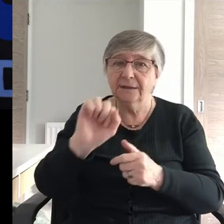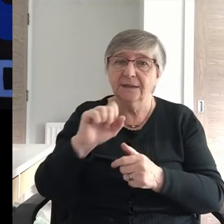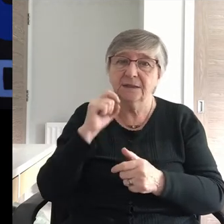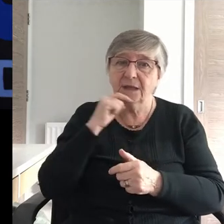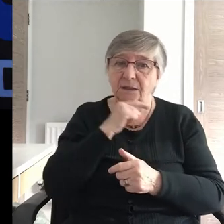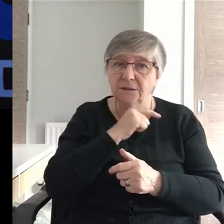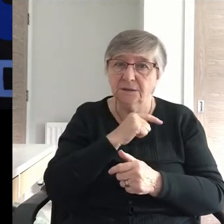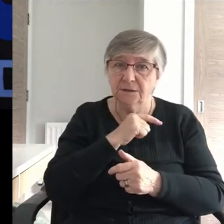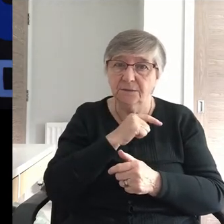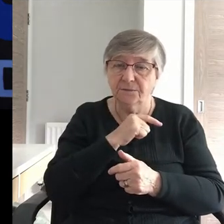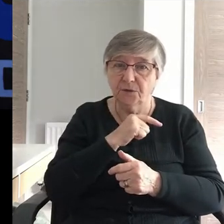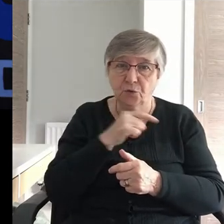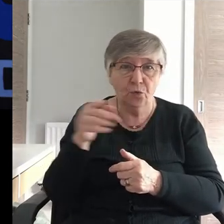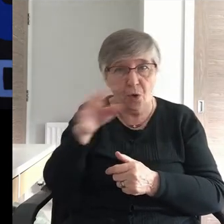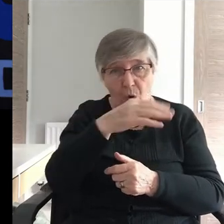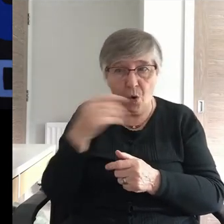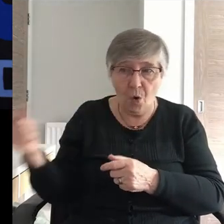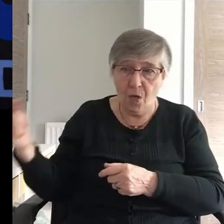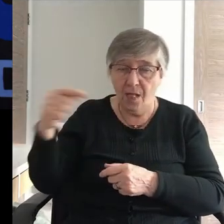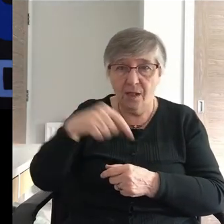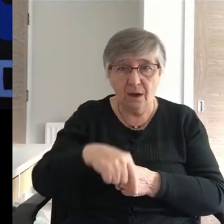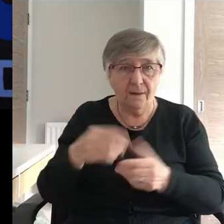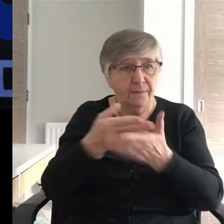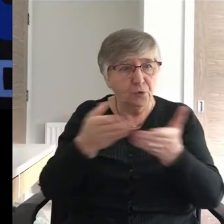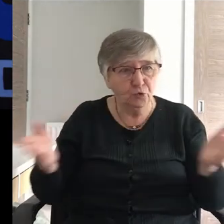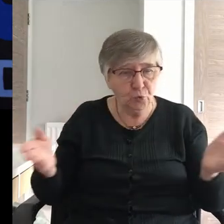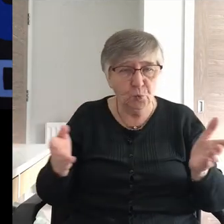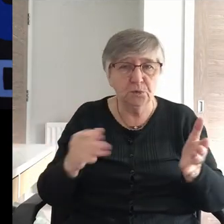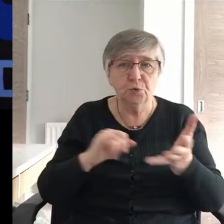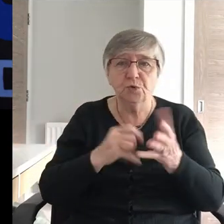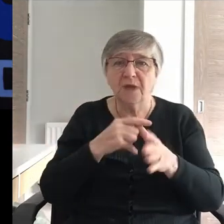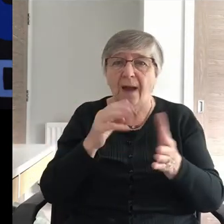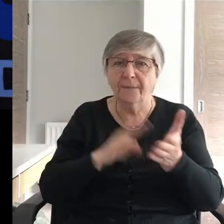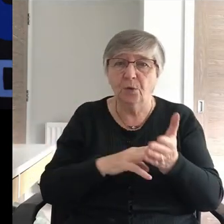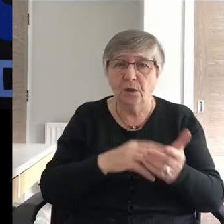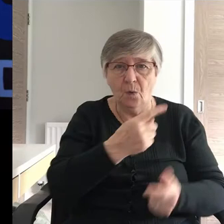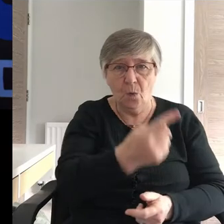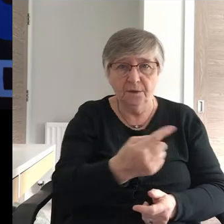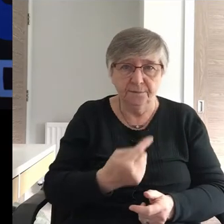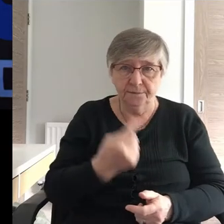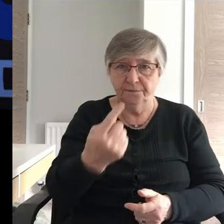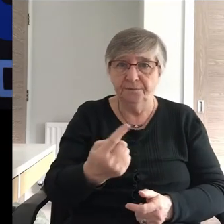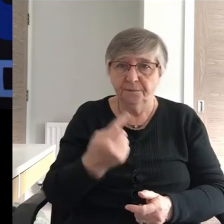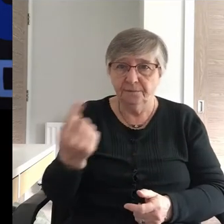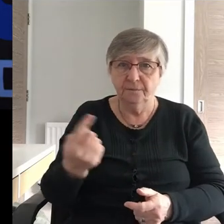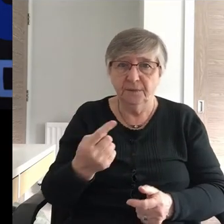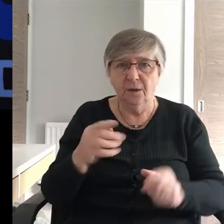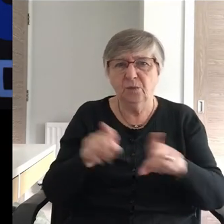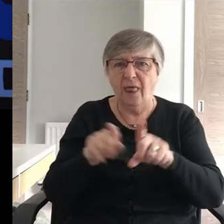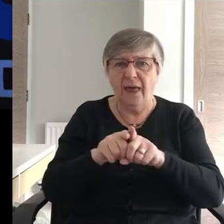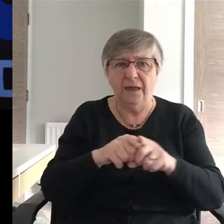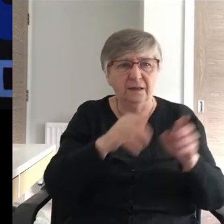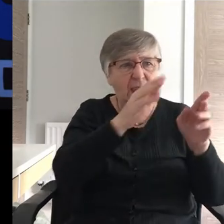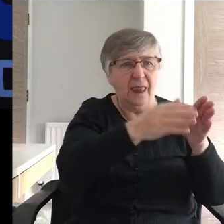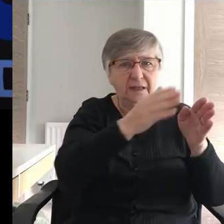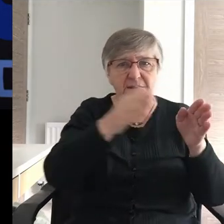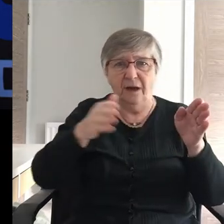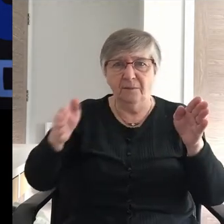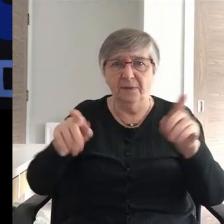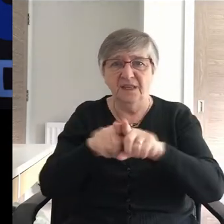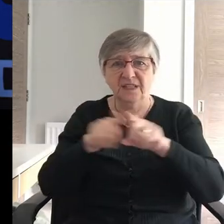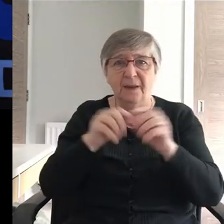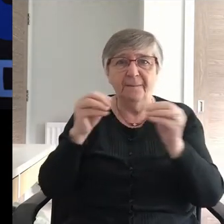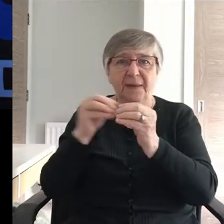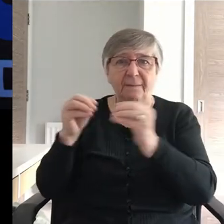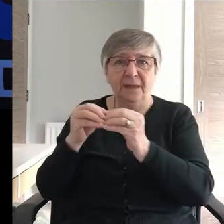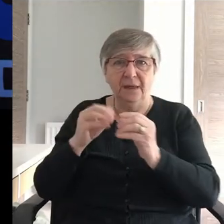So Jesse brings his sons, and they're shown to Samuel one by one. They were probably lined up like we were in the boys'